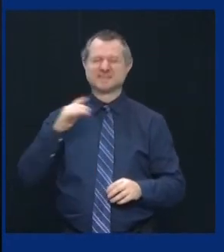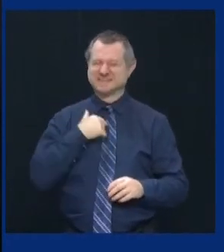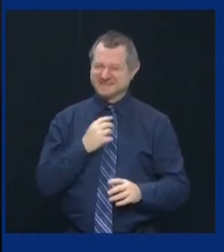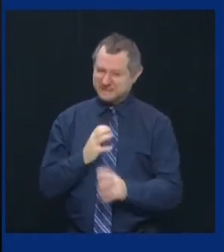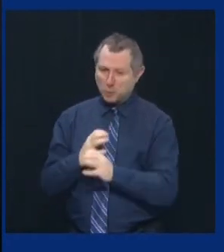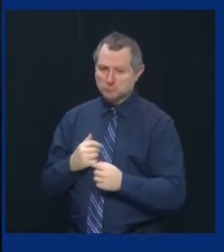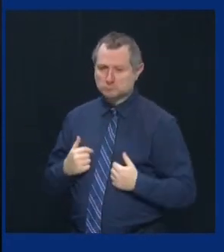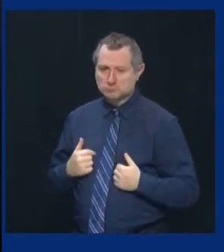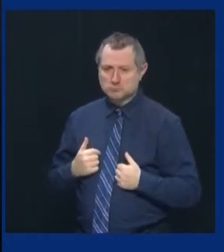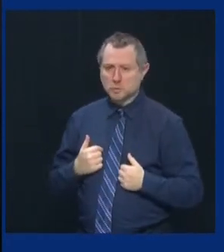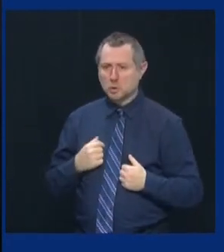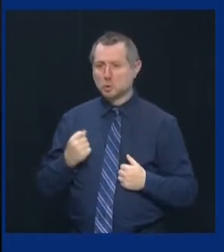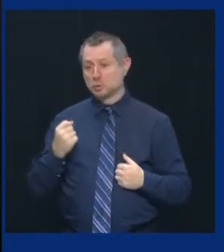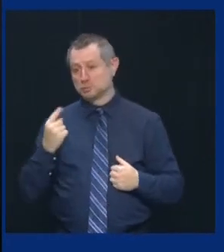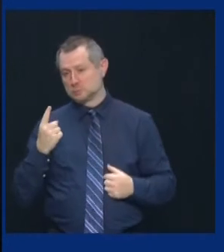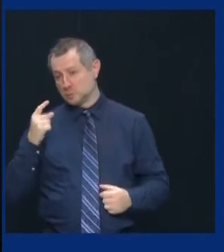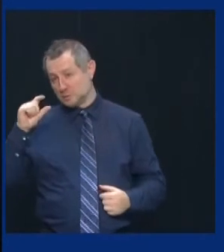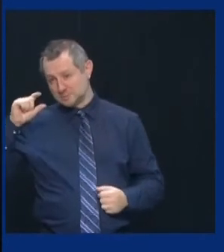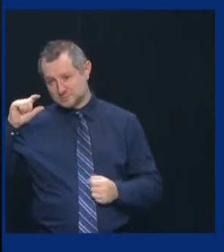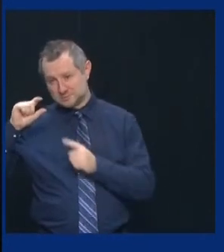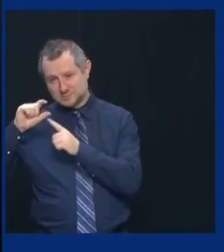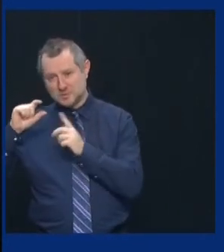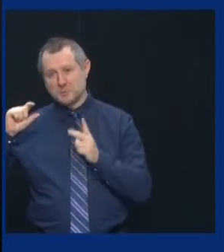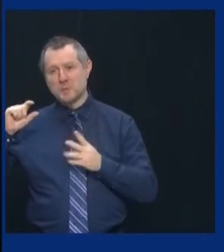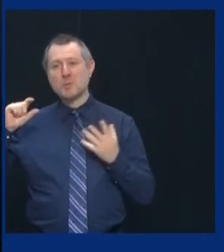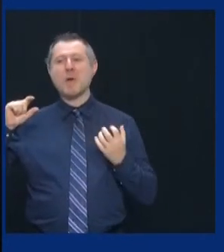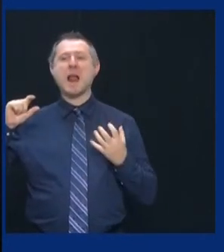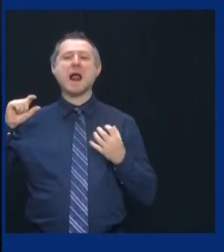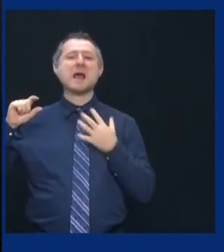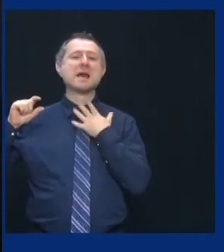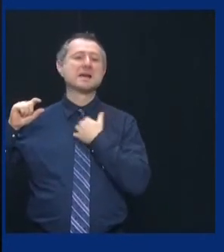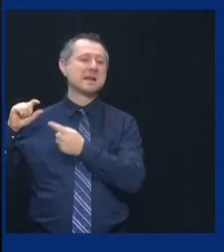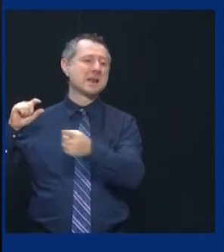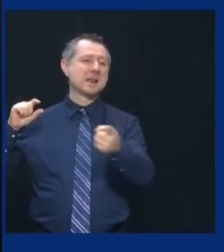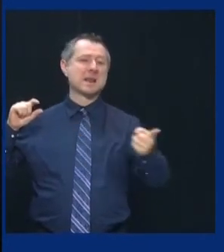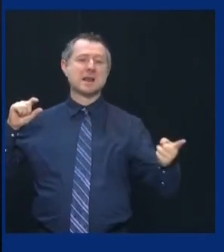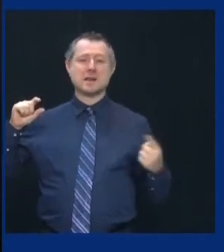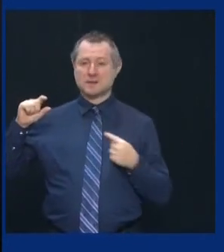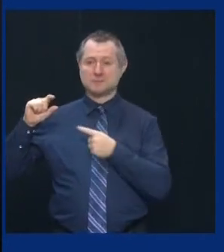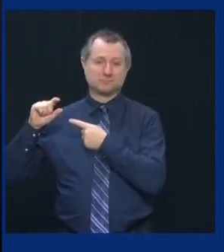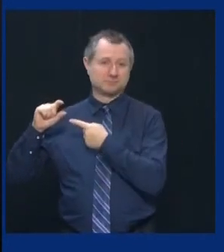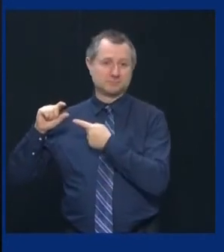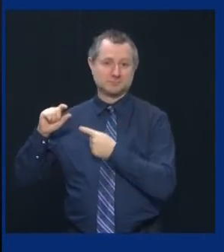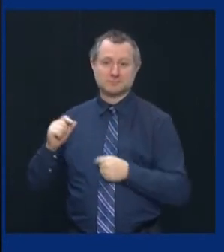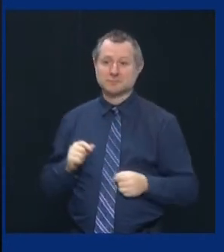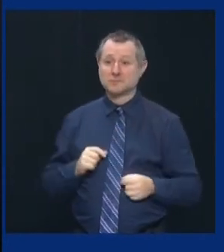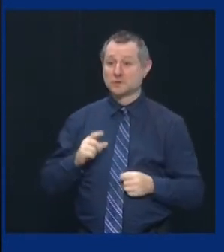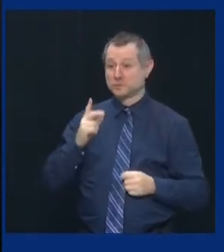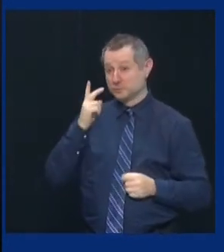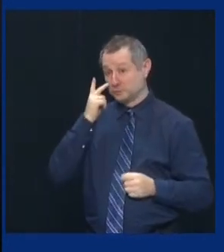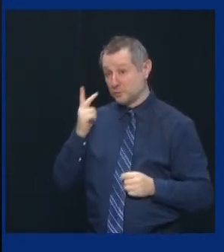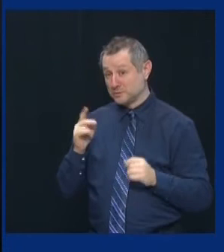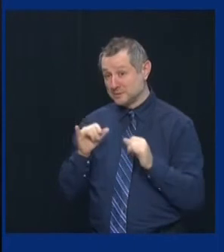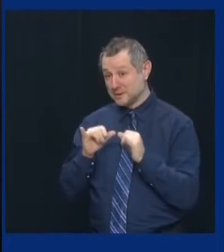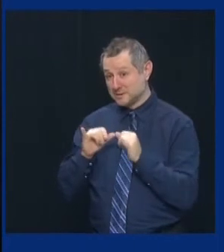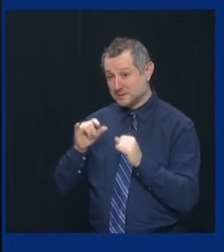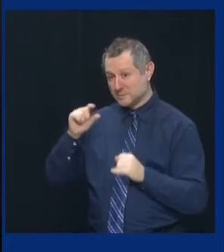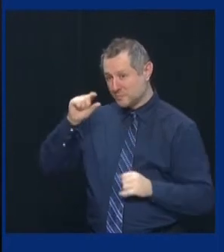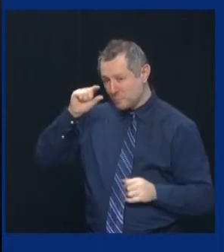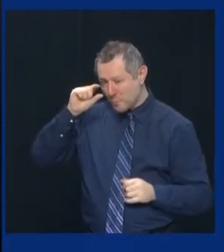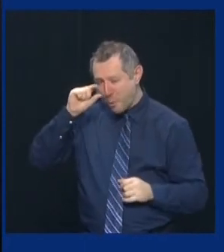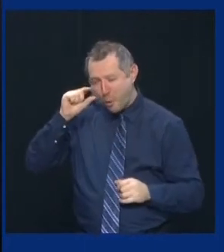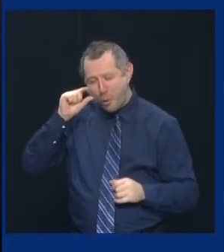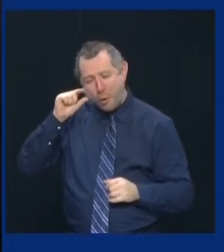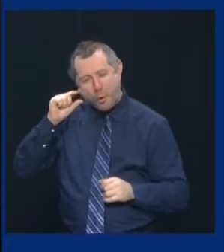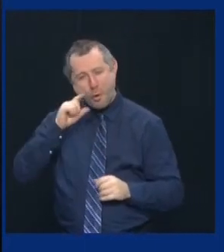understand the value of a vial. You know, one vial, and you saw how small a vial is,